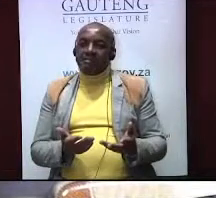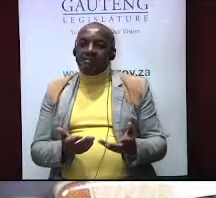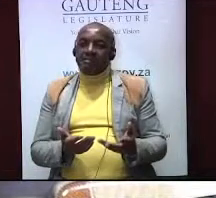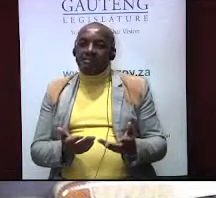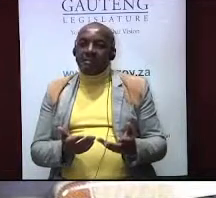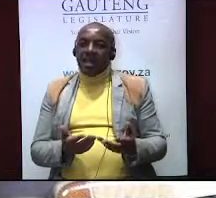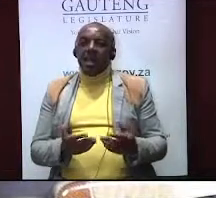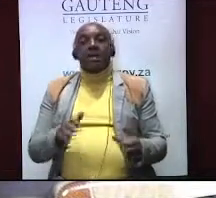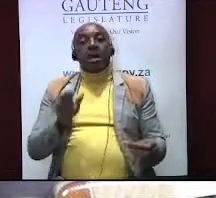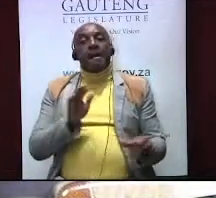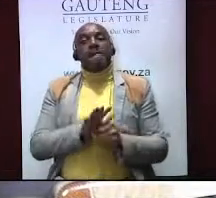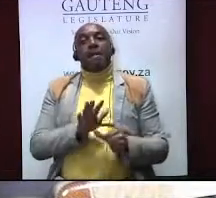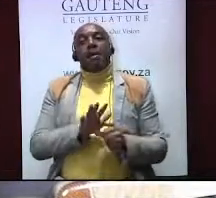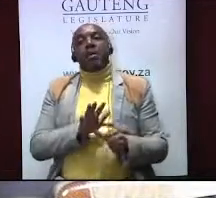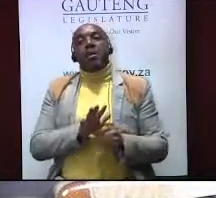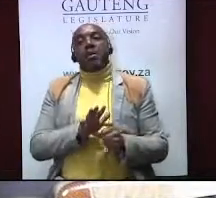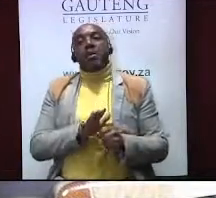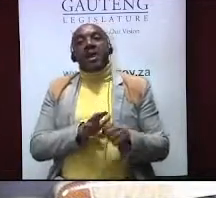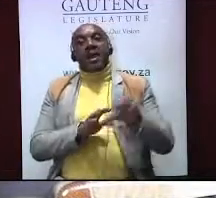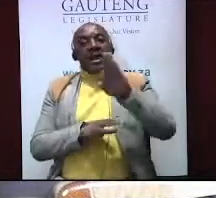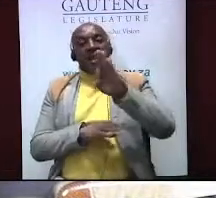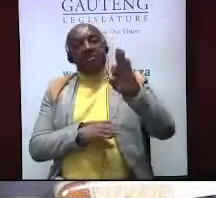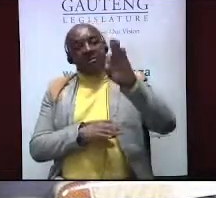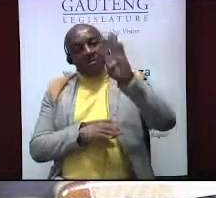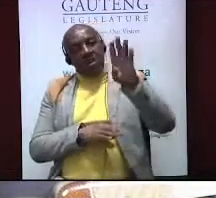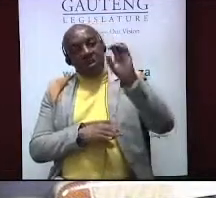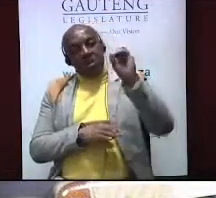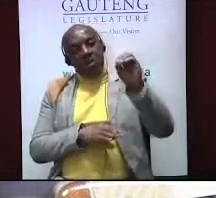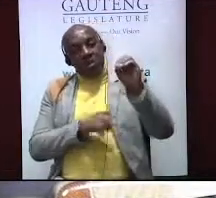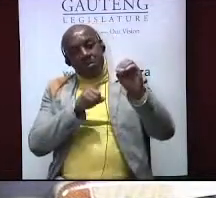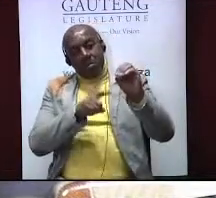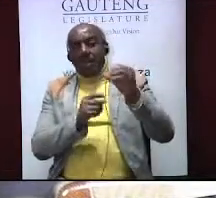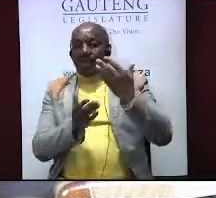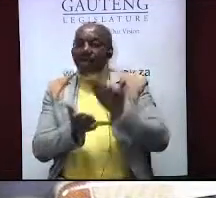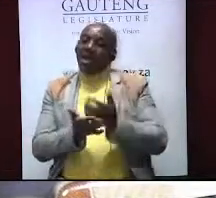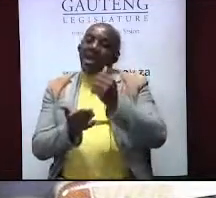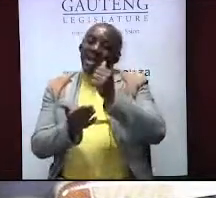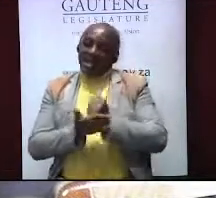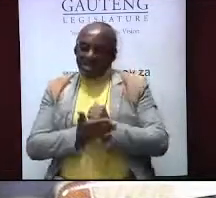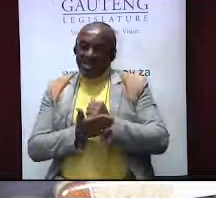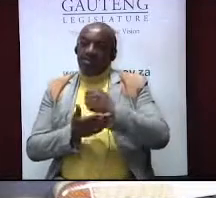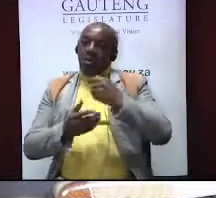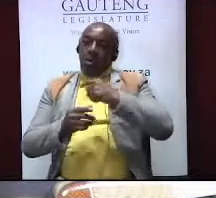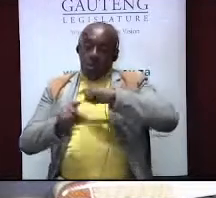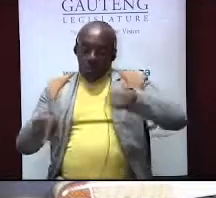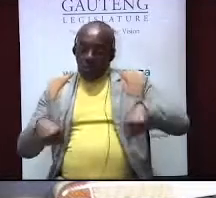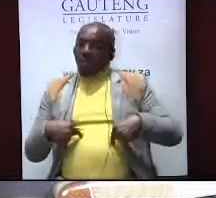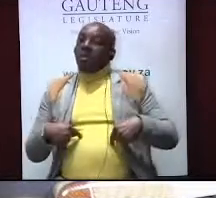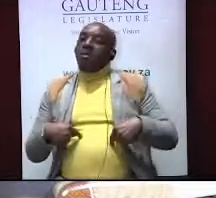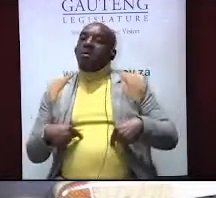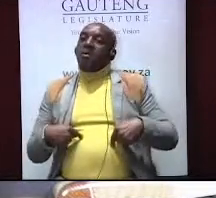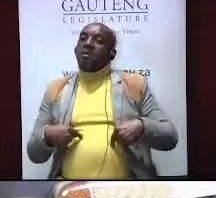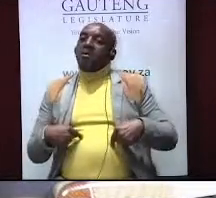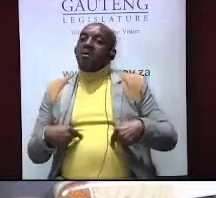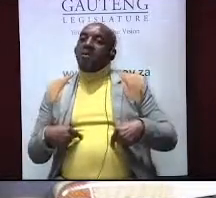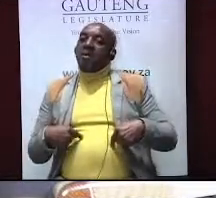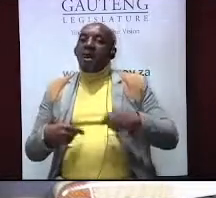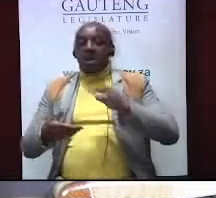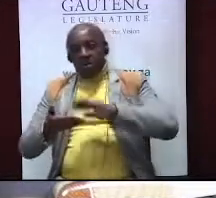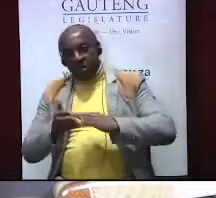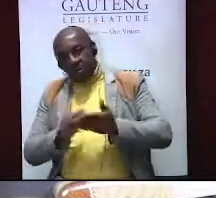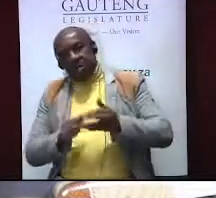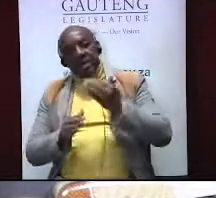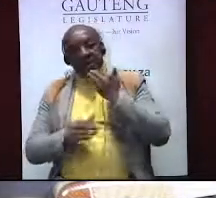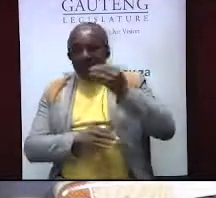it is important that as the FBO, you should be able to assist us, the committee as well